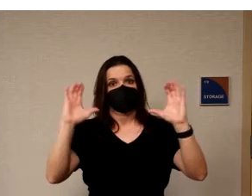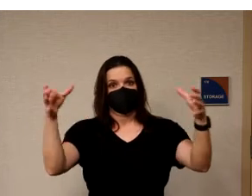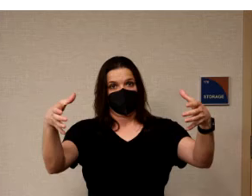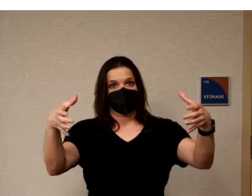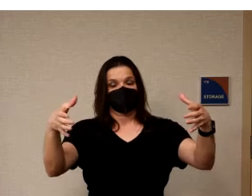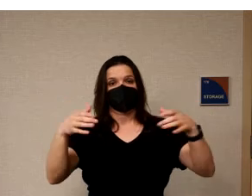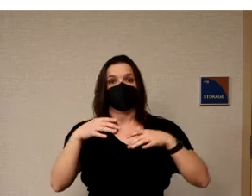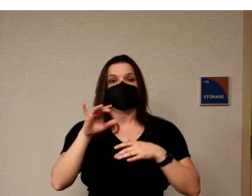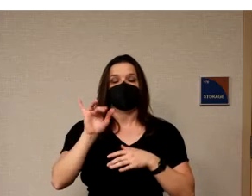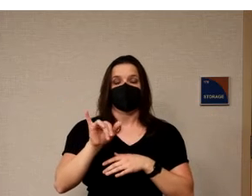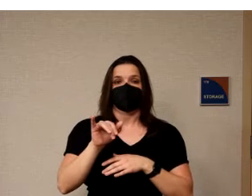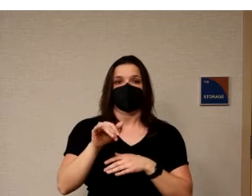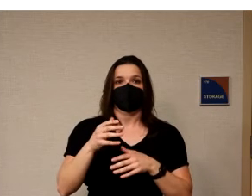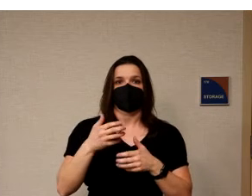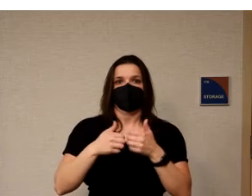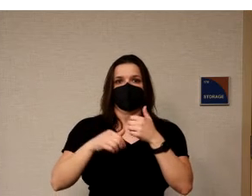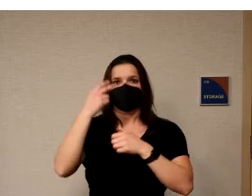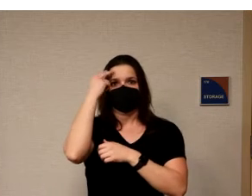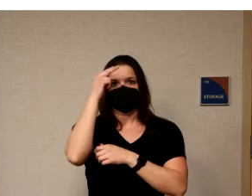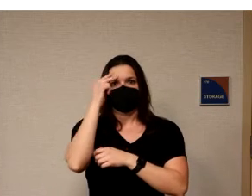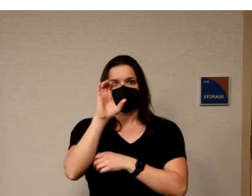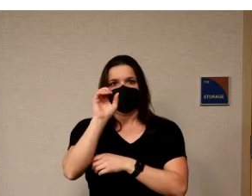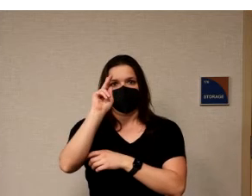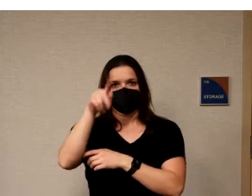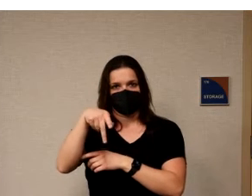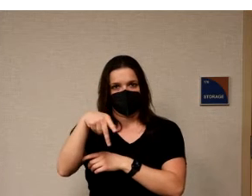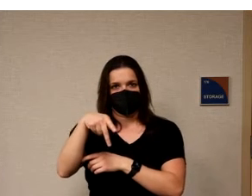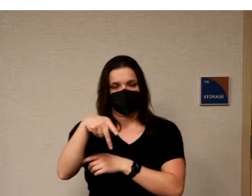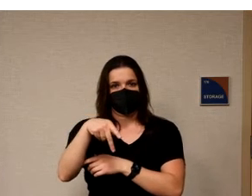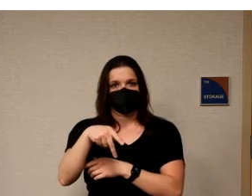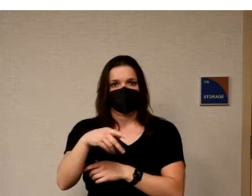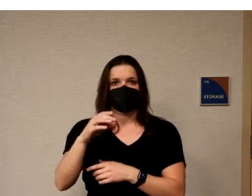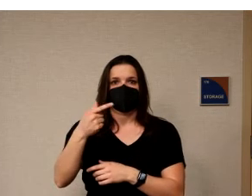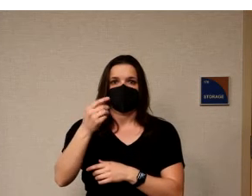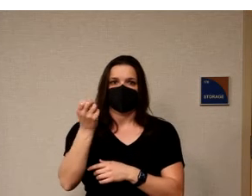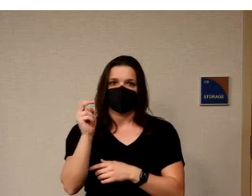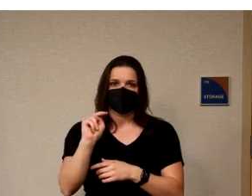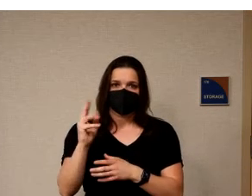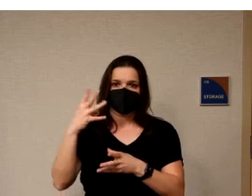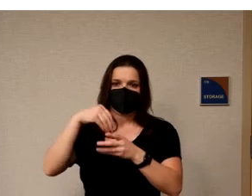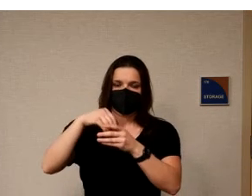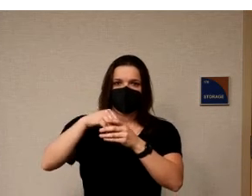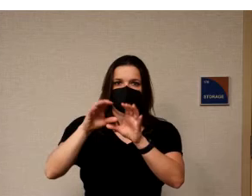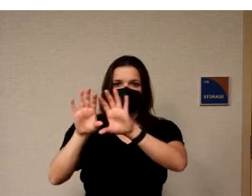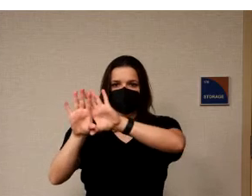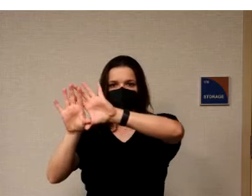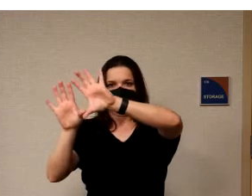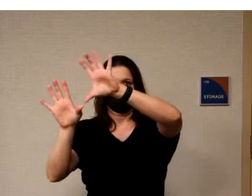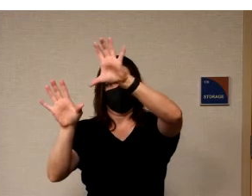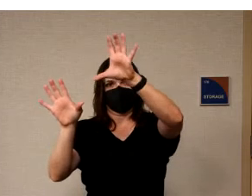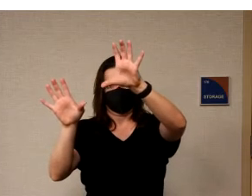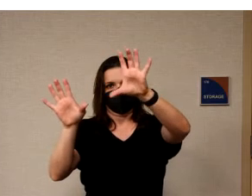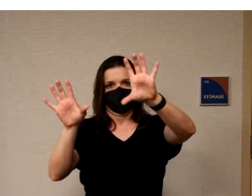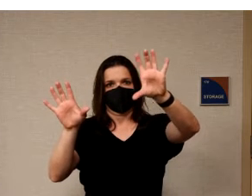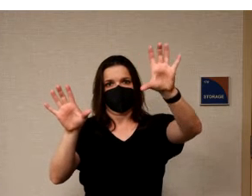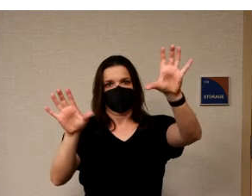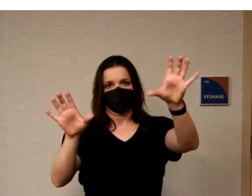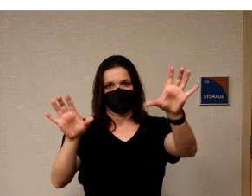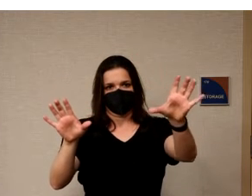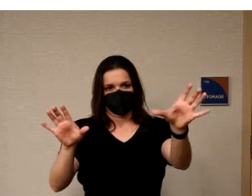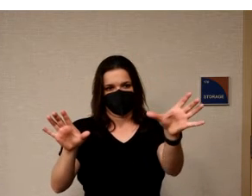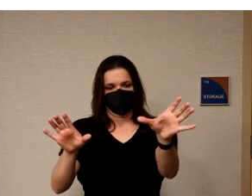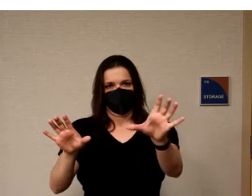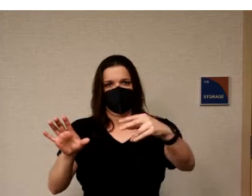population. It is majority Hispanic CVAP, takes in Goshen, and then kind of stretches over and takes in